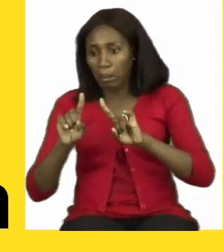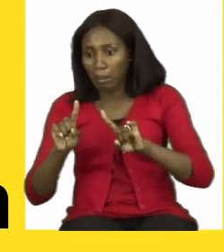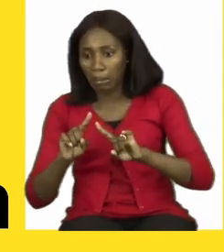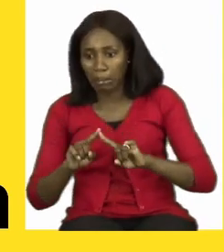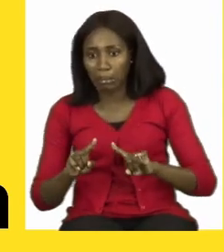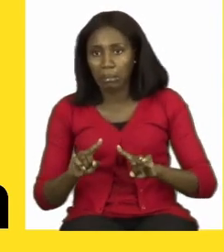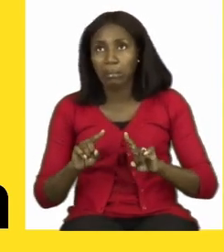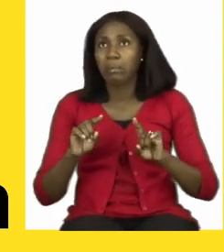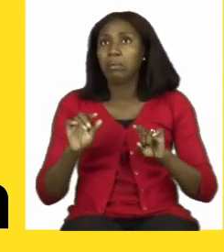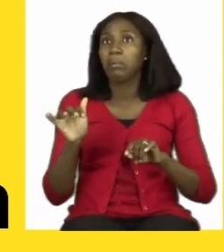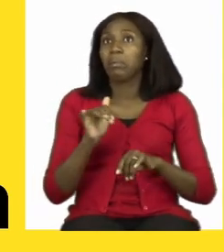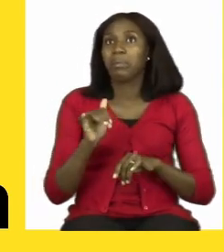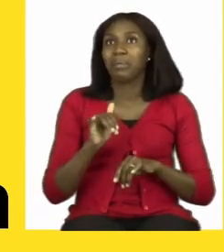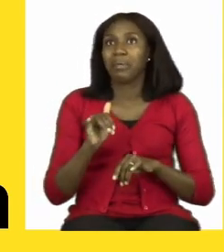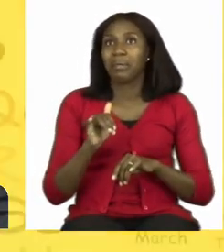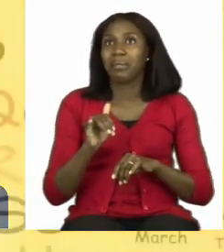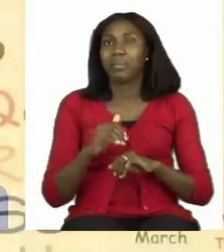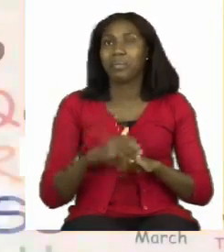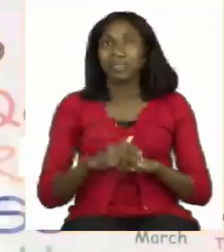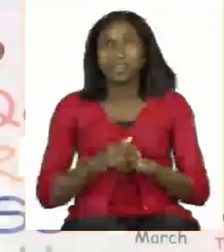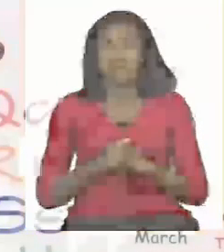and differences.